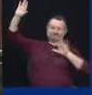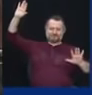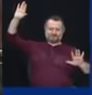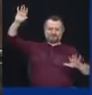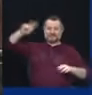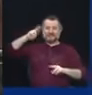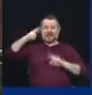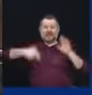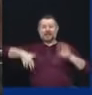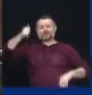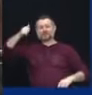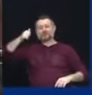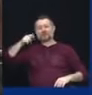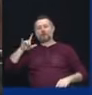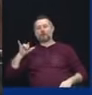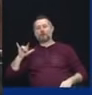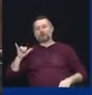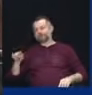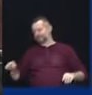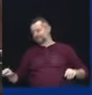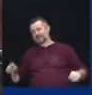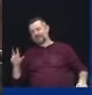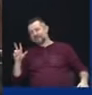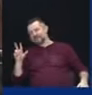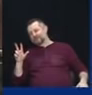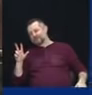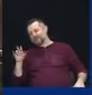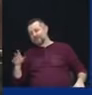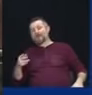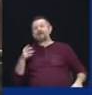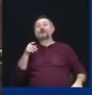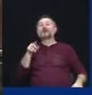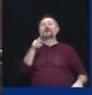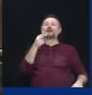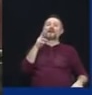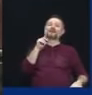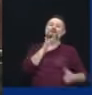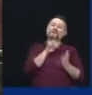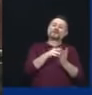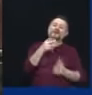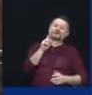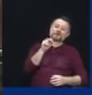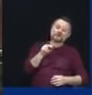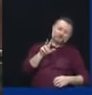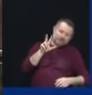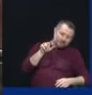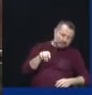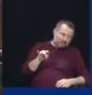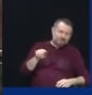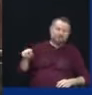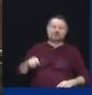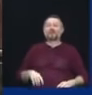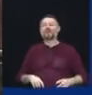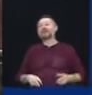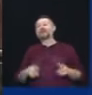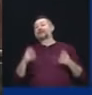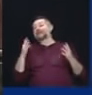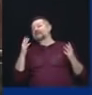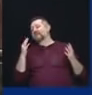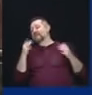Island, 3.8. Mid-Hudson, 3.7. New York City, 3.4. Finger Lakes, 3.1. Capital